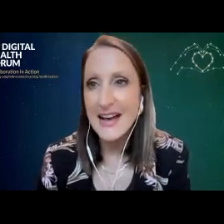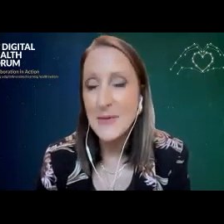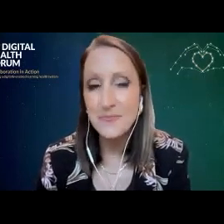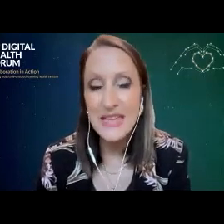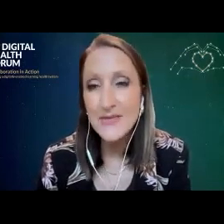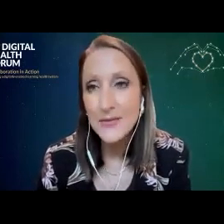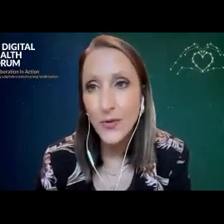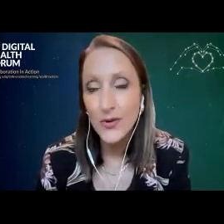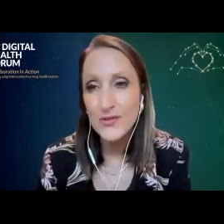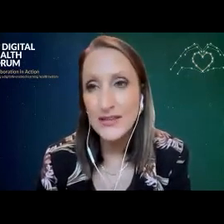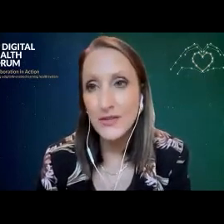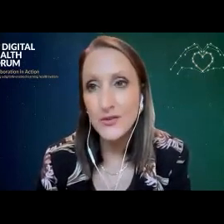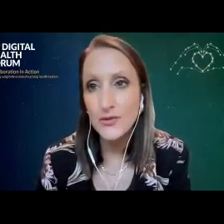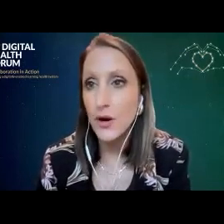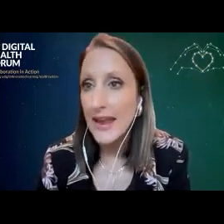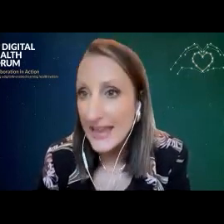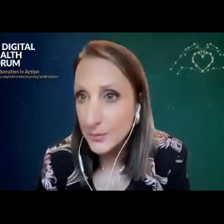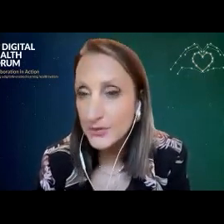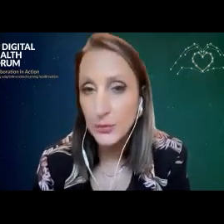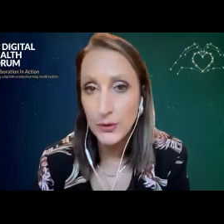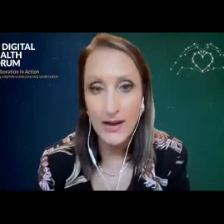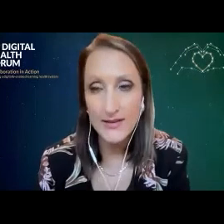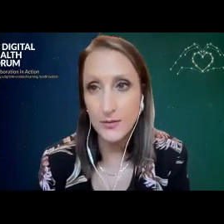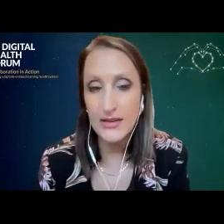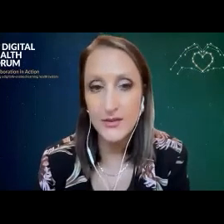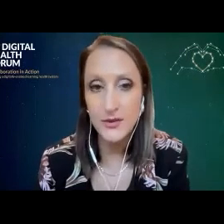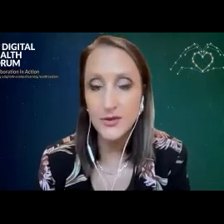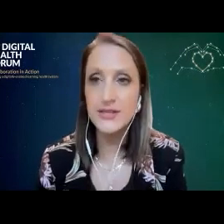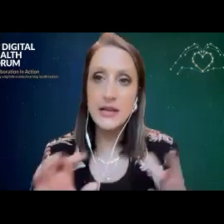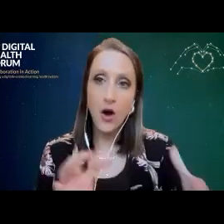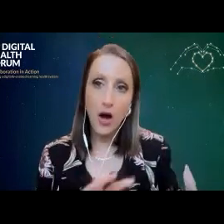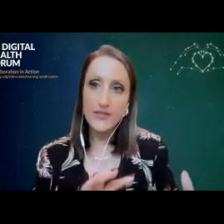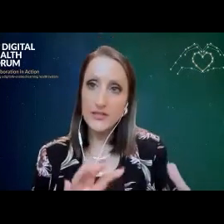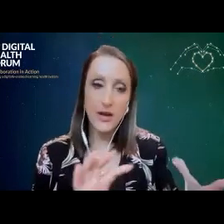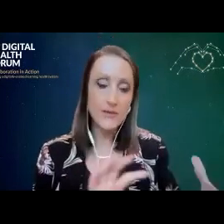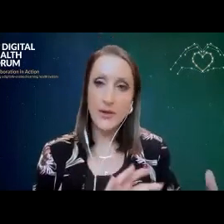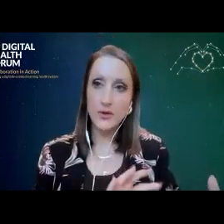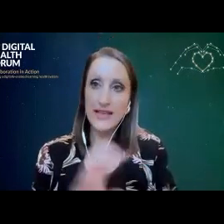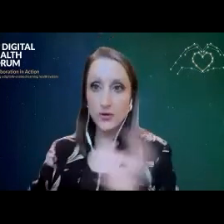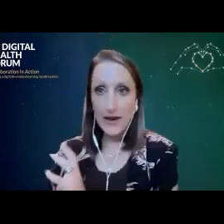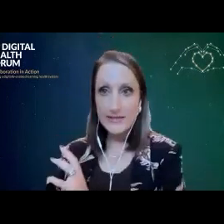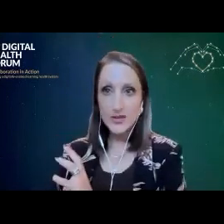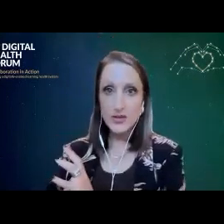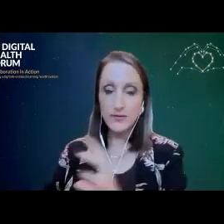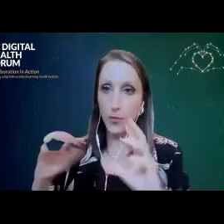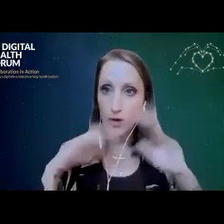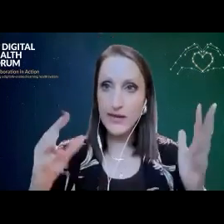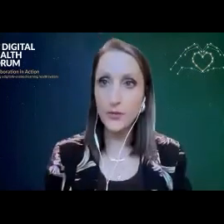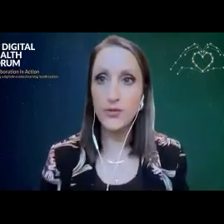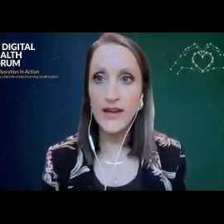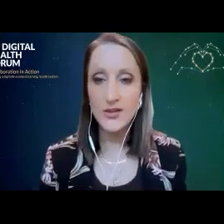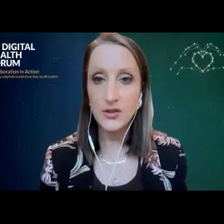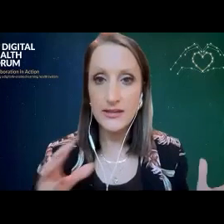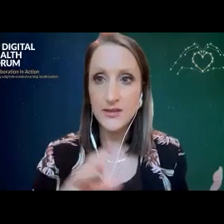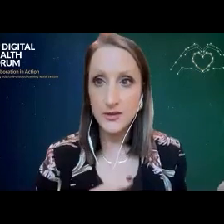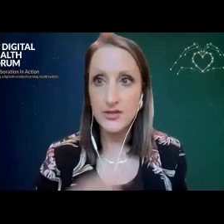is even for those individuals who are able to progress through the inserts, oftentimes when there's that transition from working